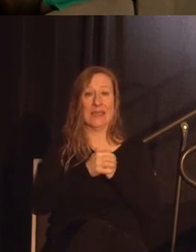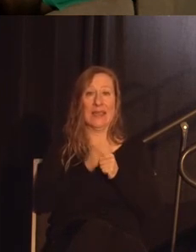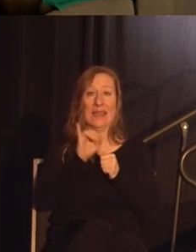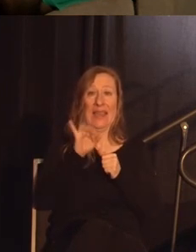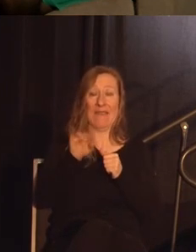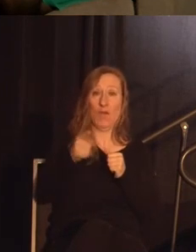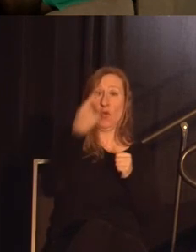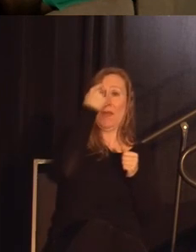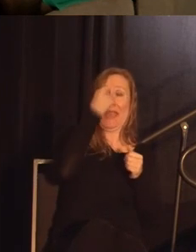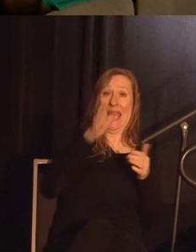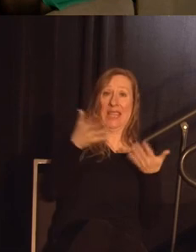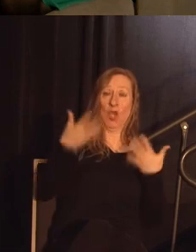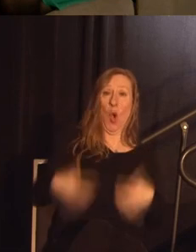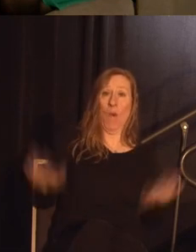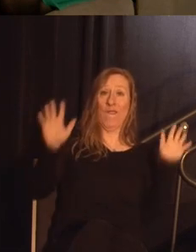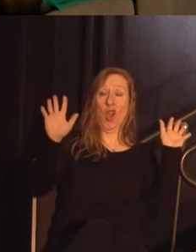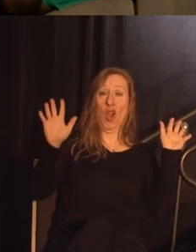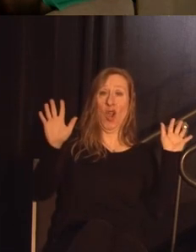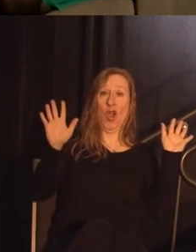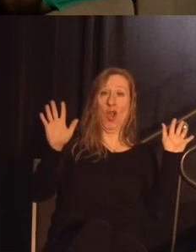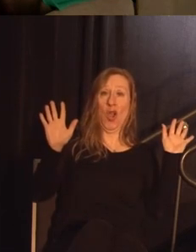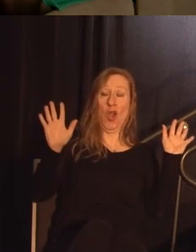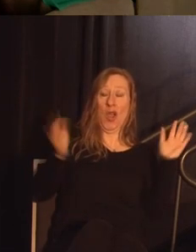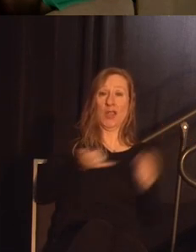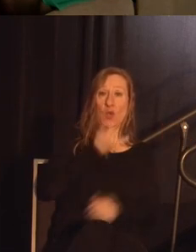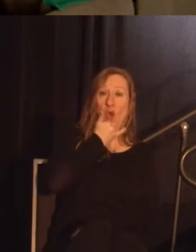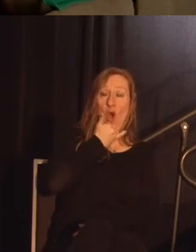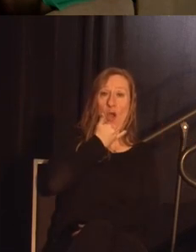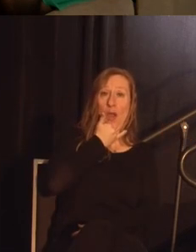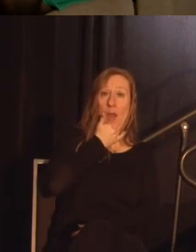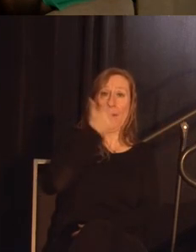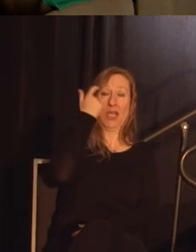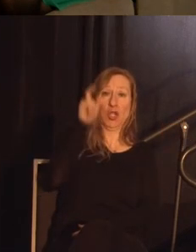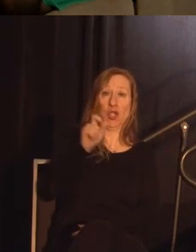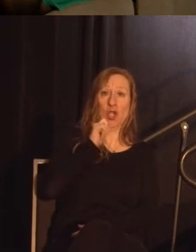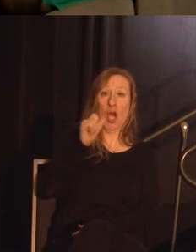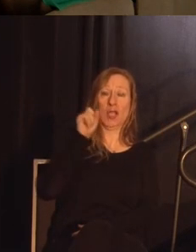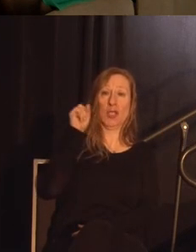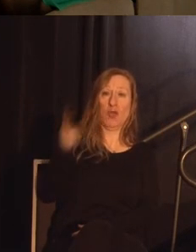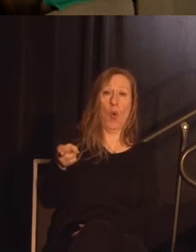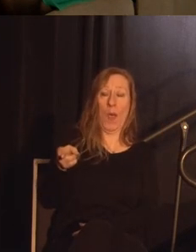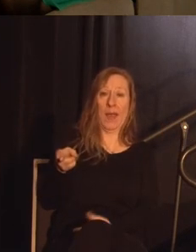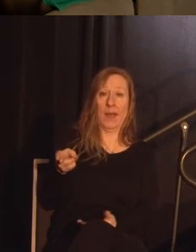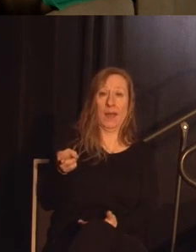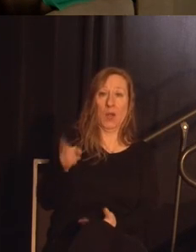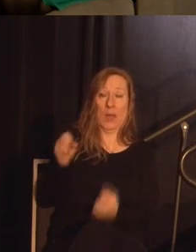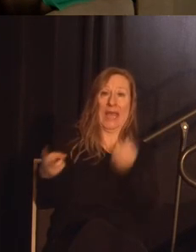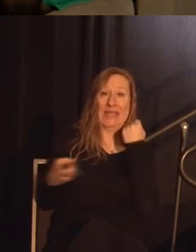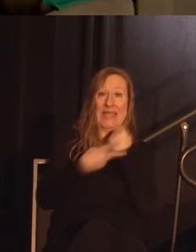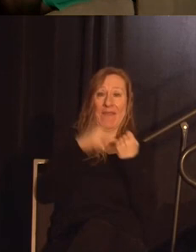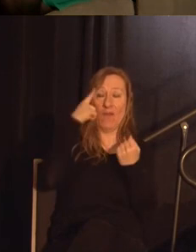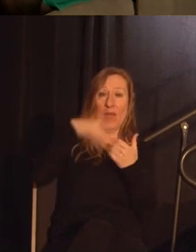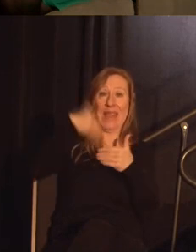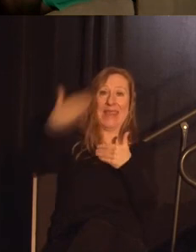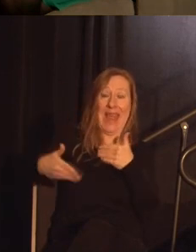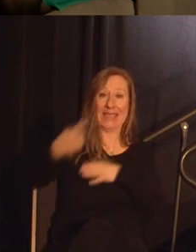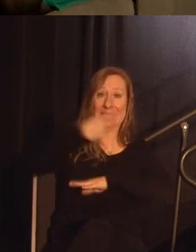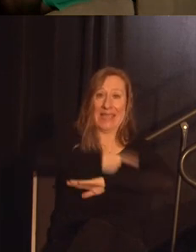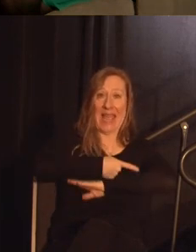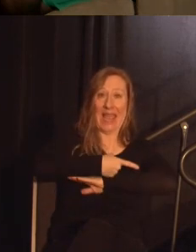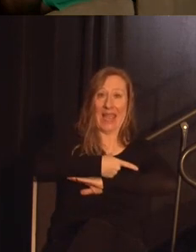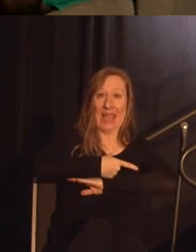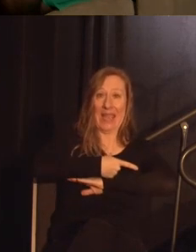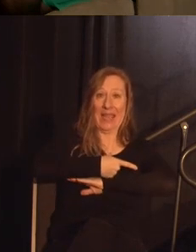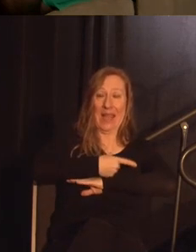if you think it's over, it's not. Because you shouldn't throw away that soup at the end. You can still save it for the next day and like